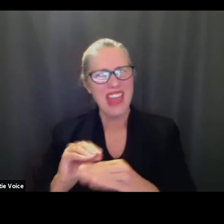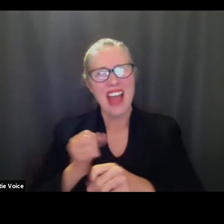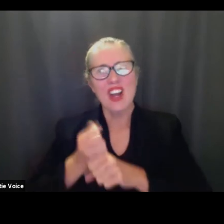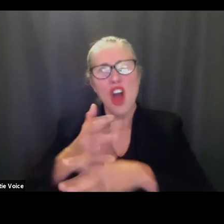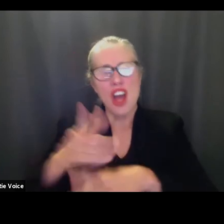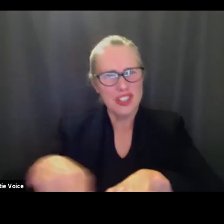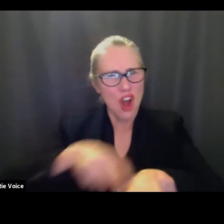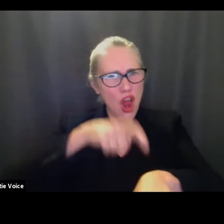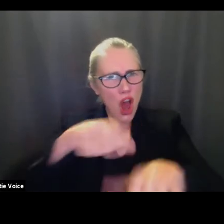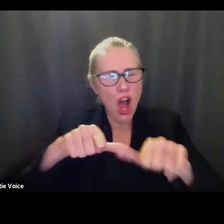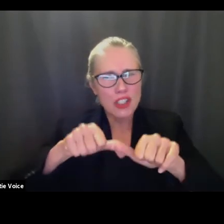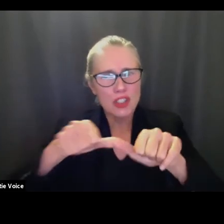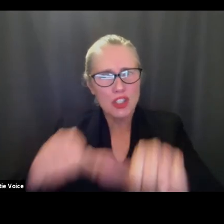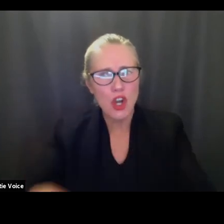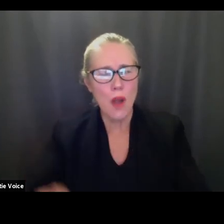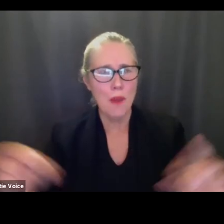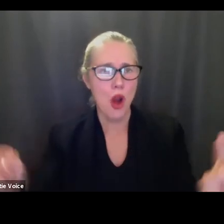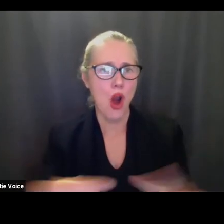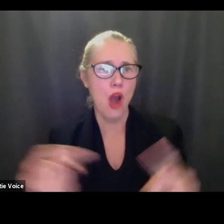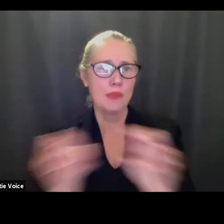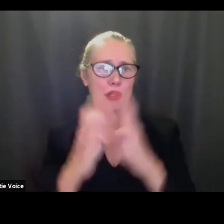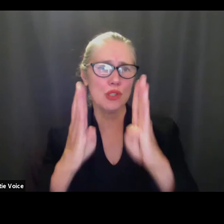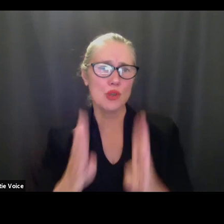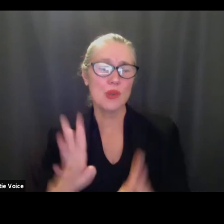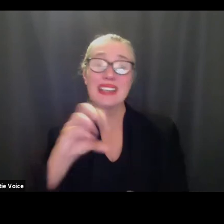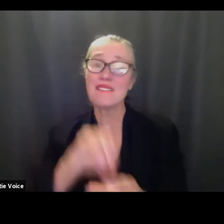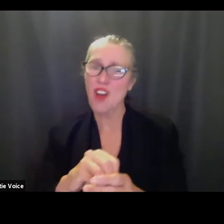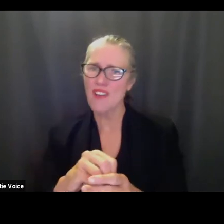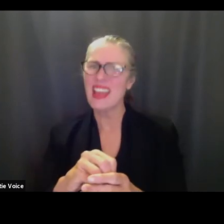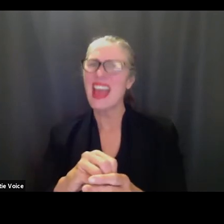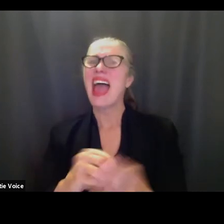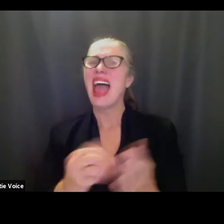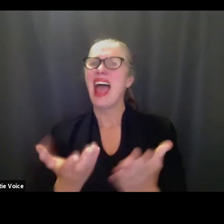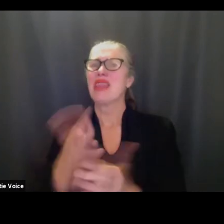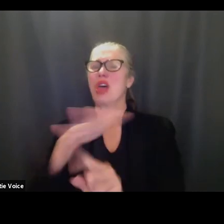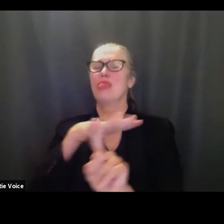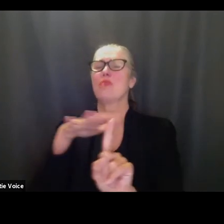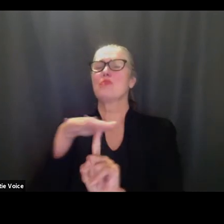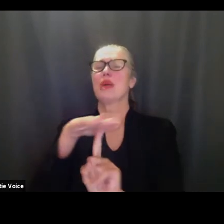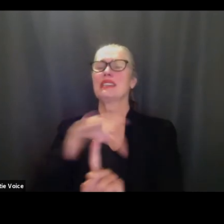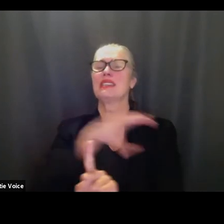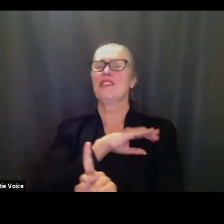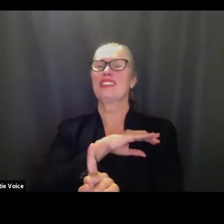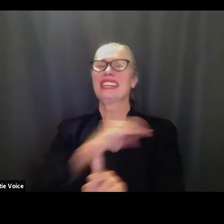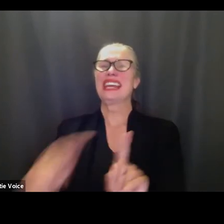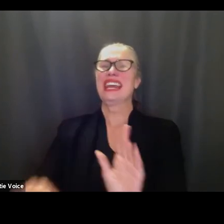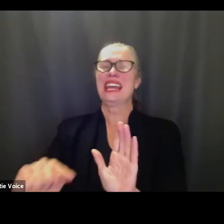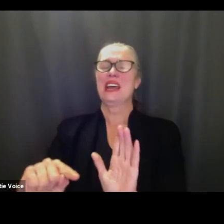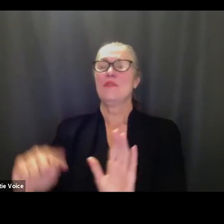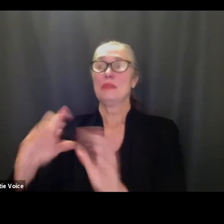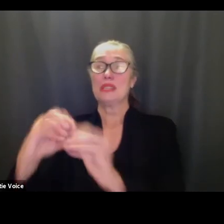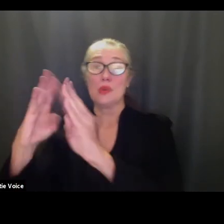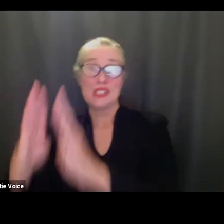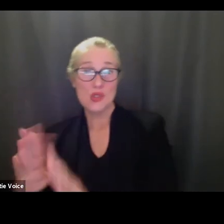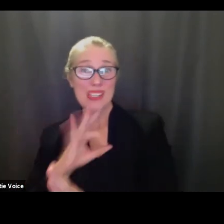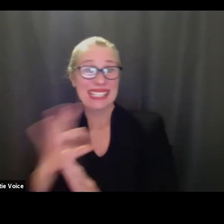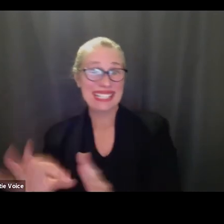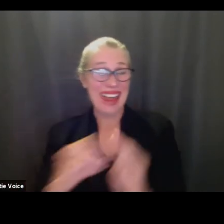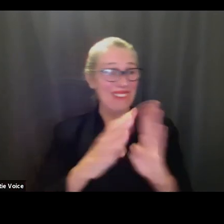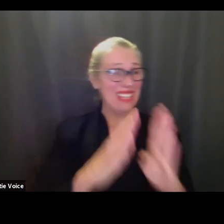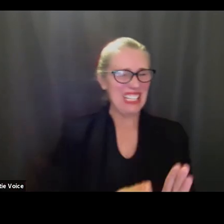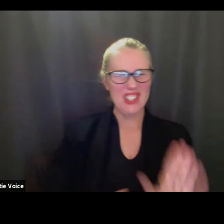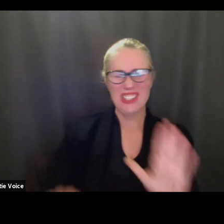involved and the presence of law enforcement negatively affected the relationship between students and teachers and staff